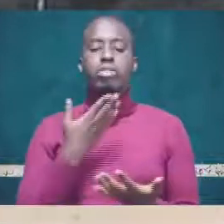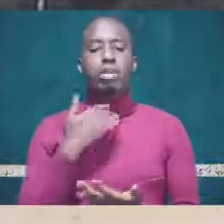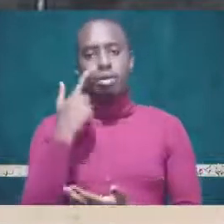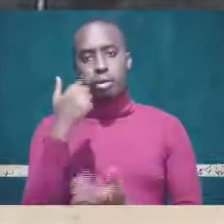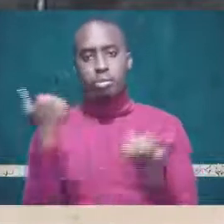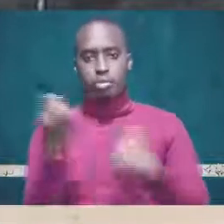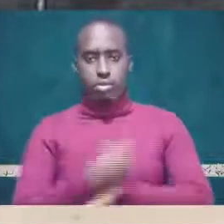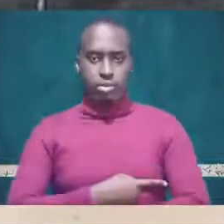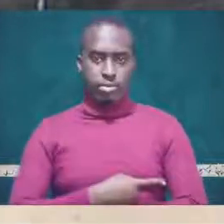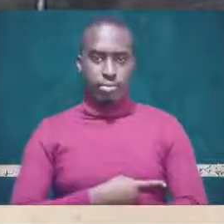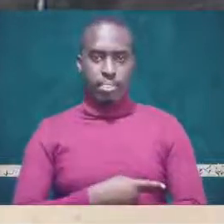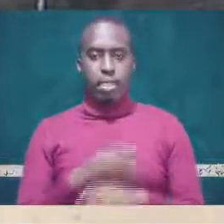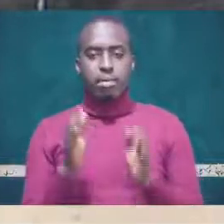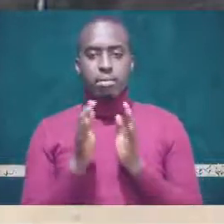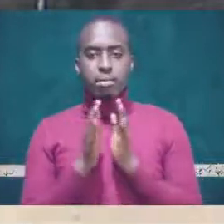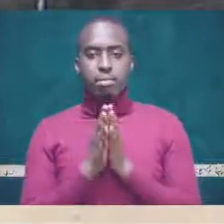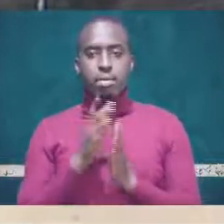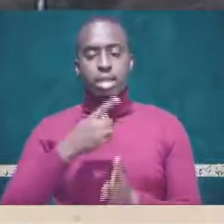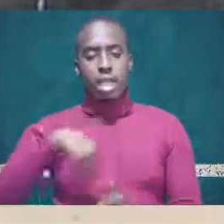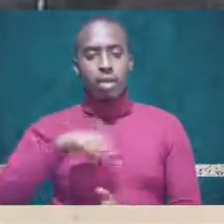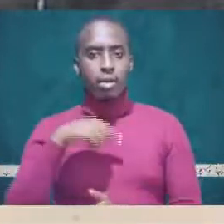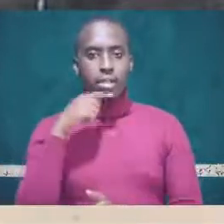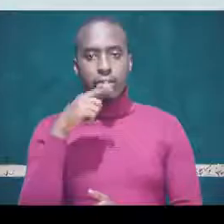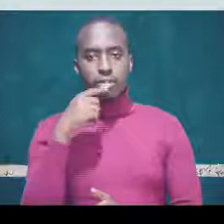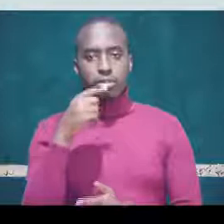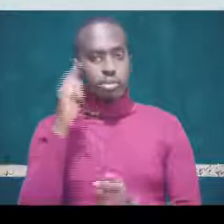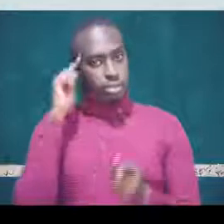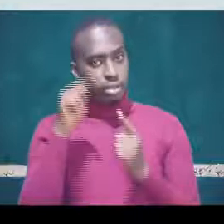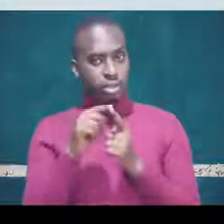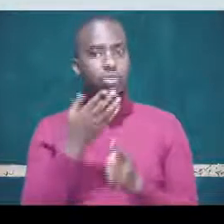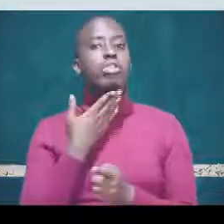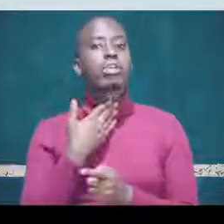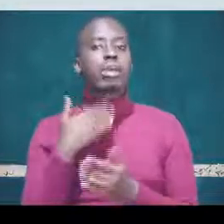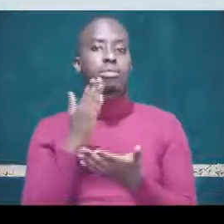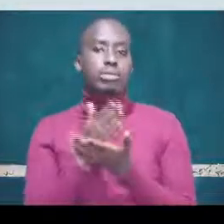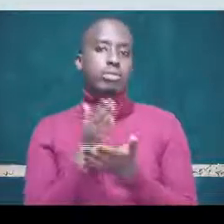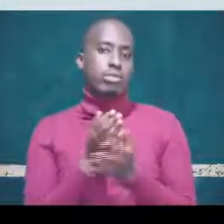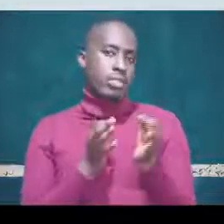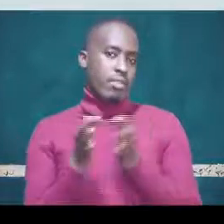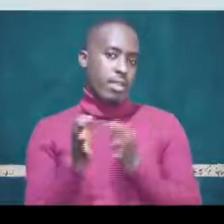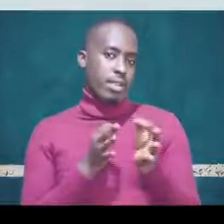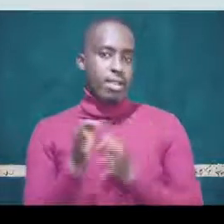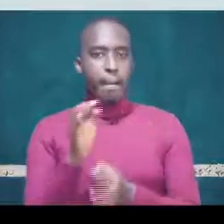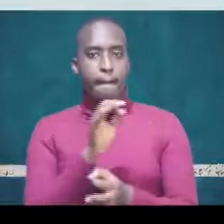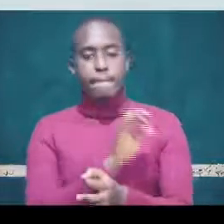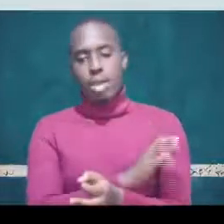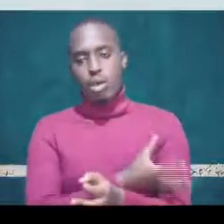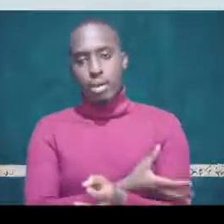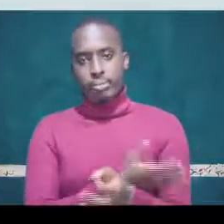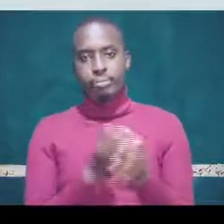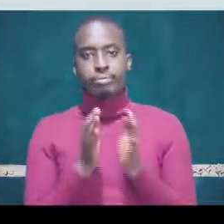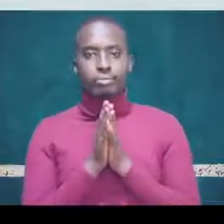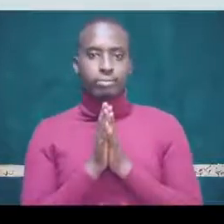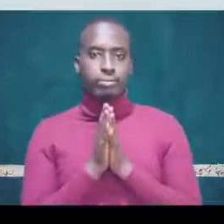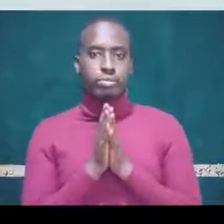today. So in our lesson objectives, we want to be able to define power. We want to be